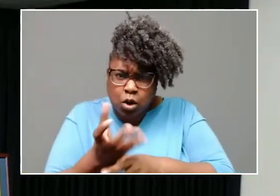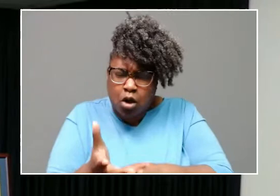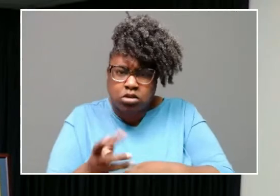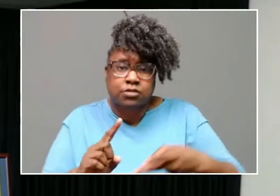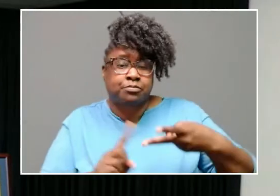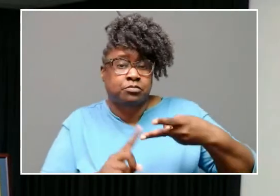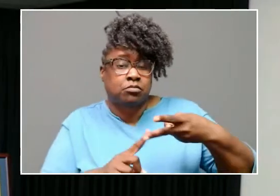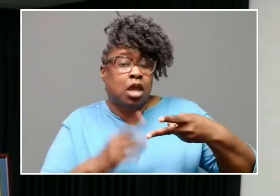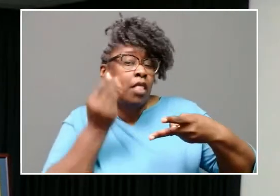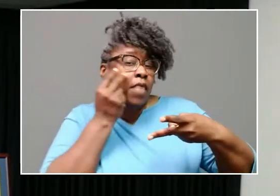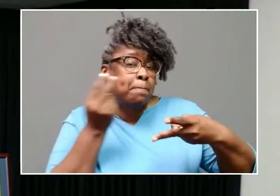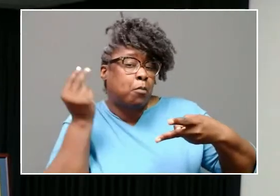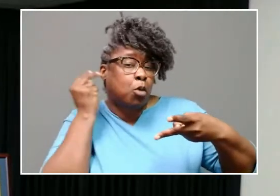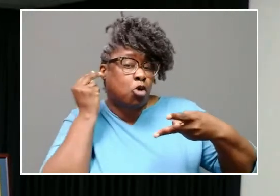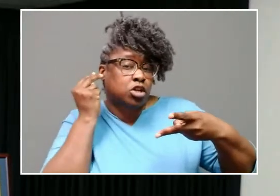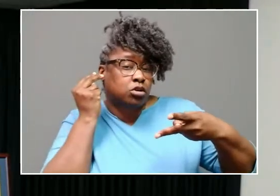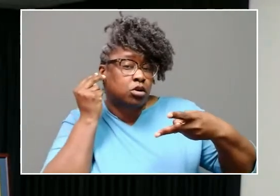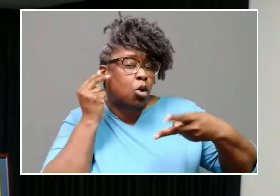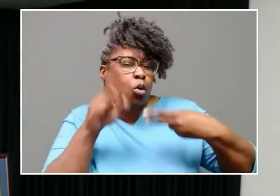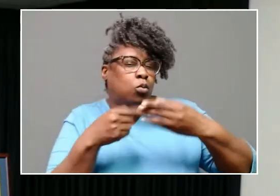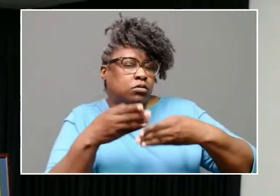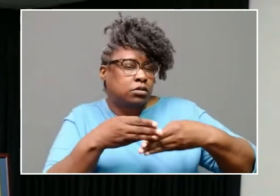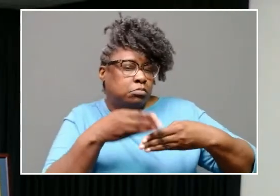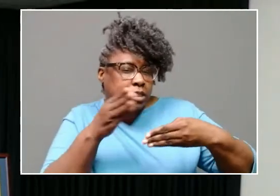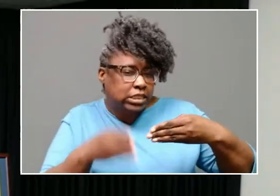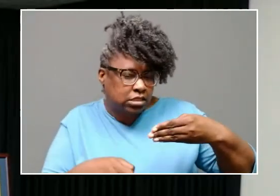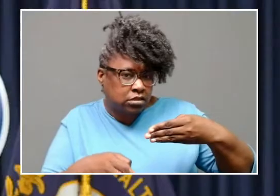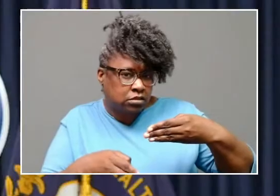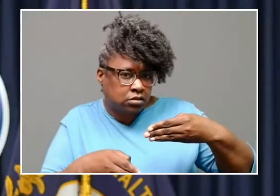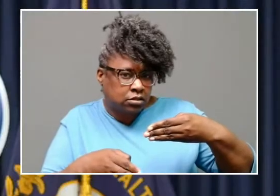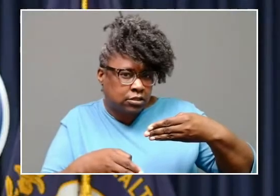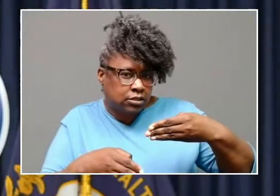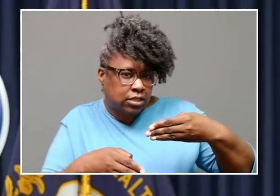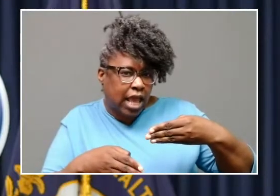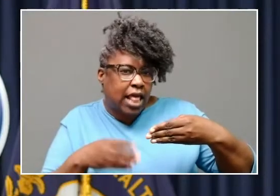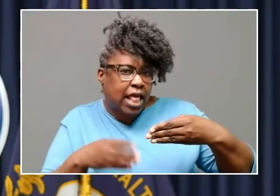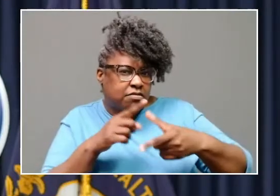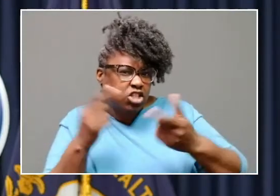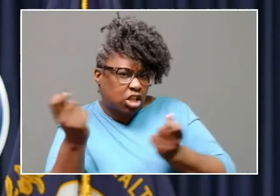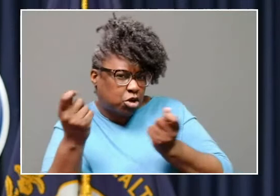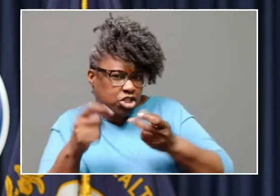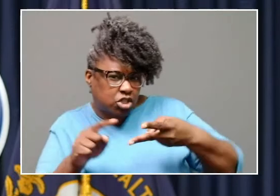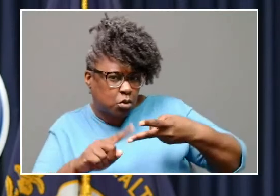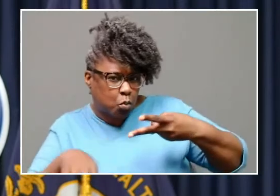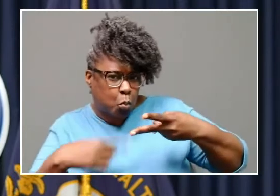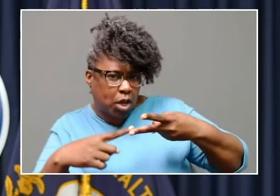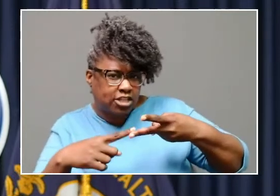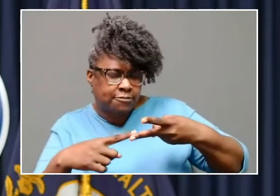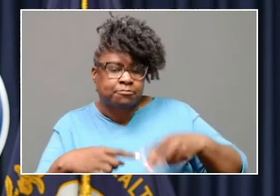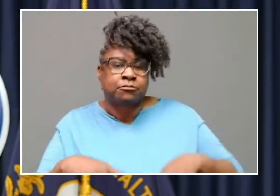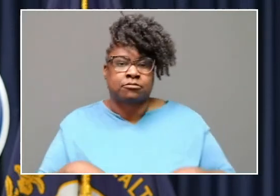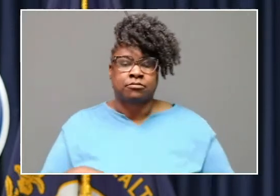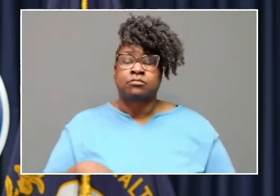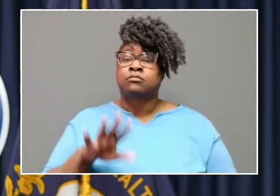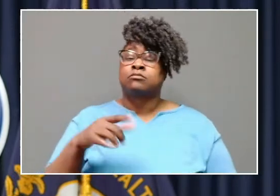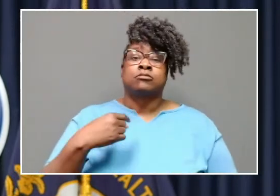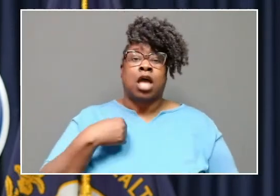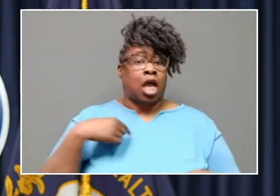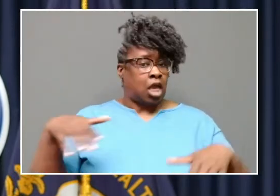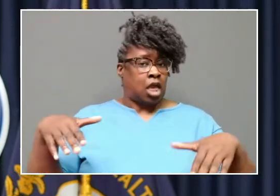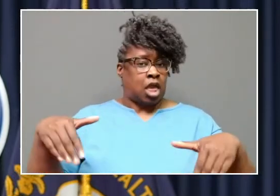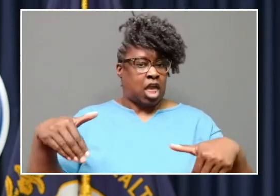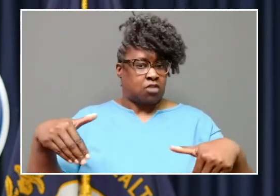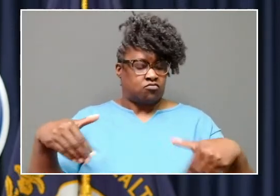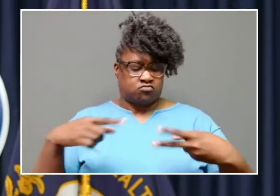memorial in mind that you will hold that celebration? So I have not received a cause for